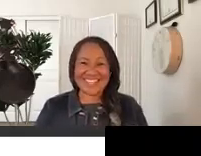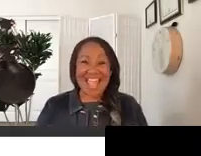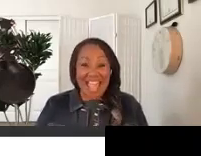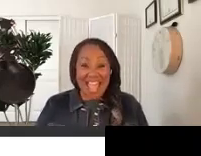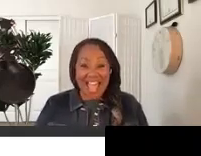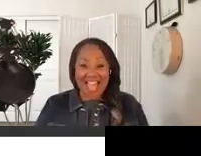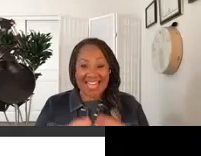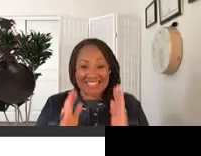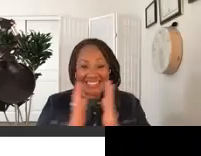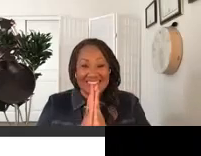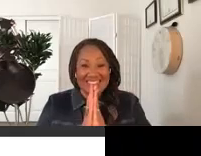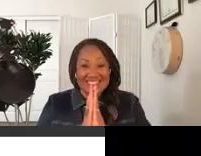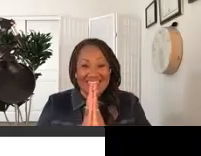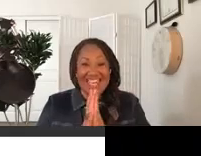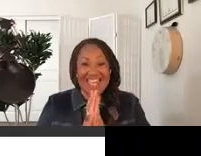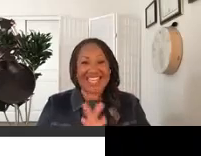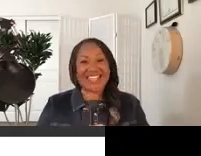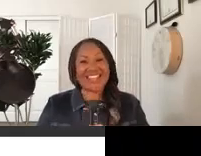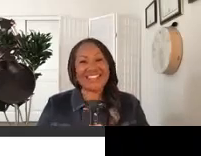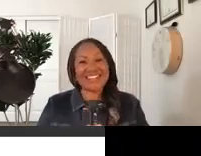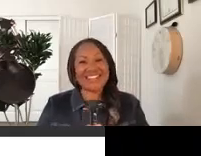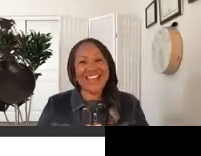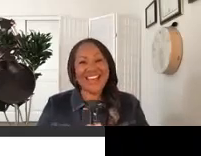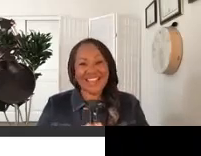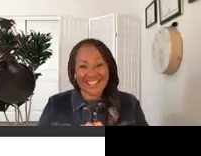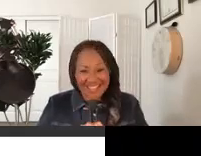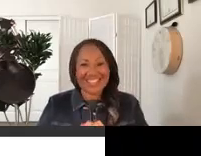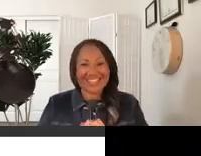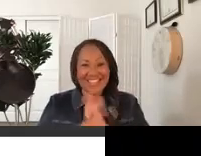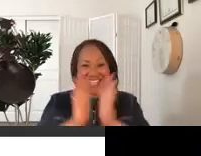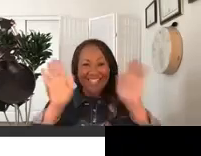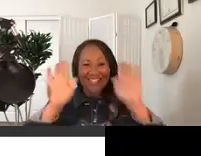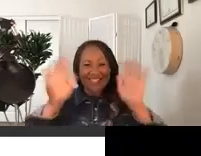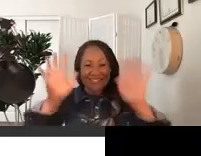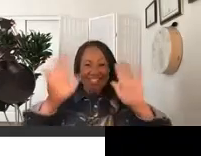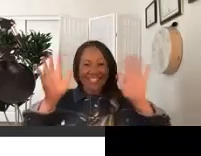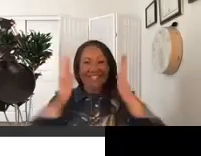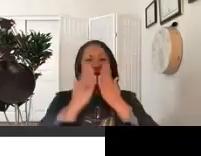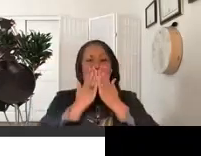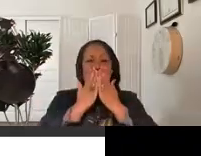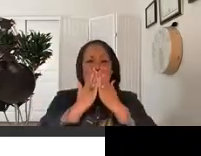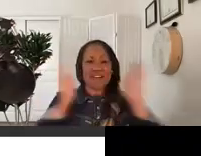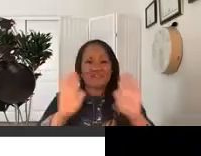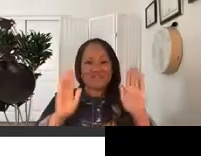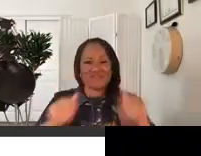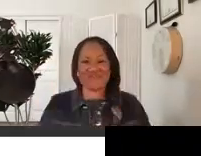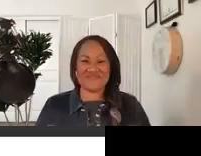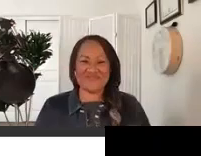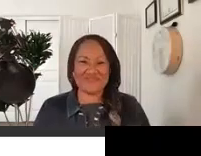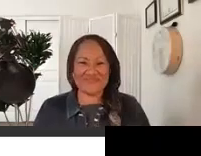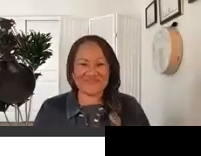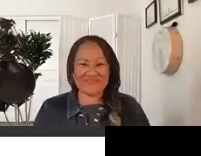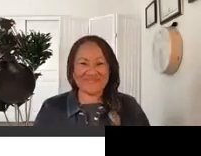and we value you being a part of us today. Thank you all. Thank you. Thank you.